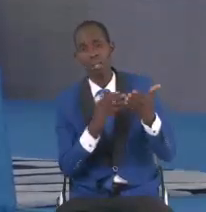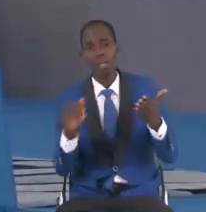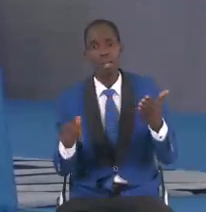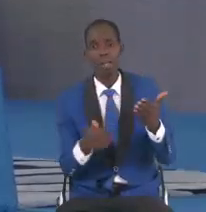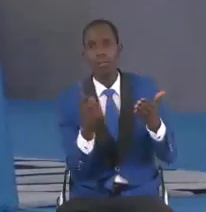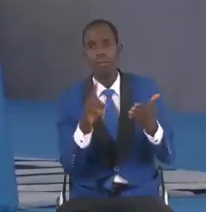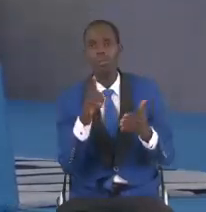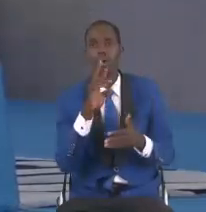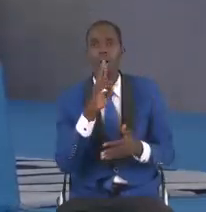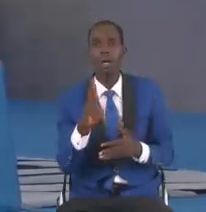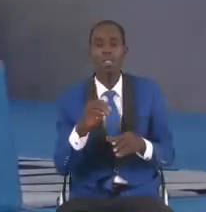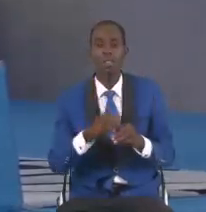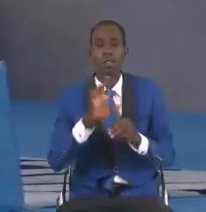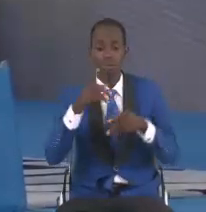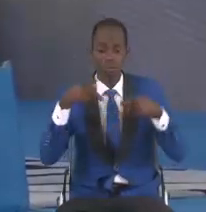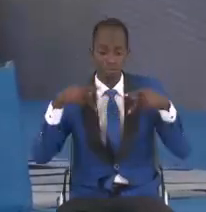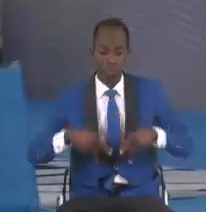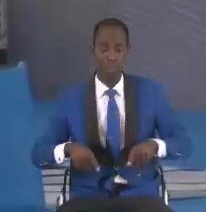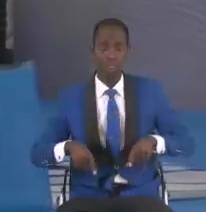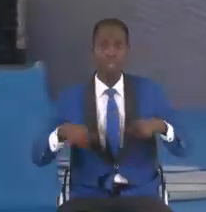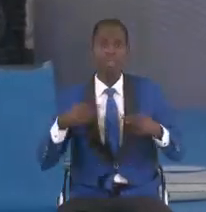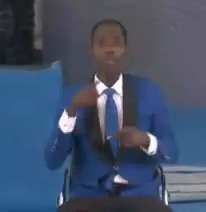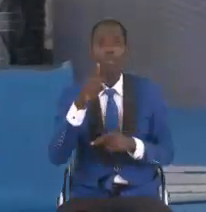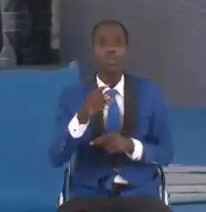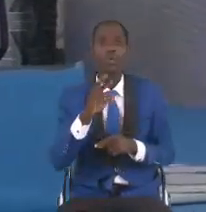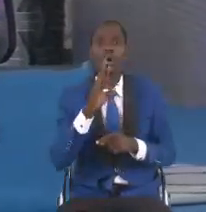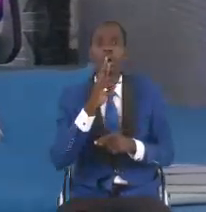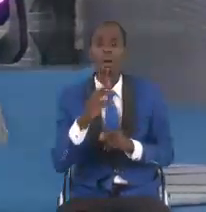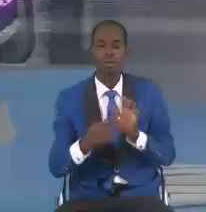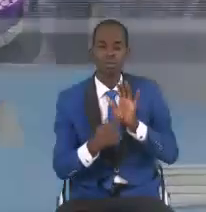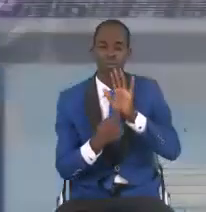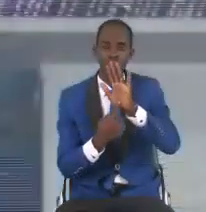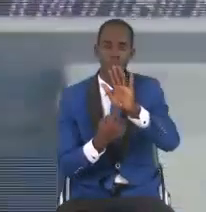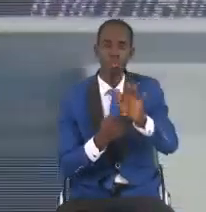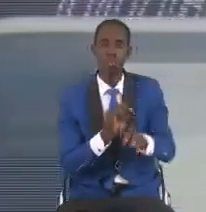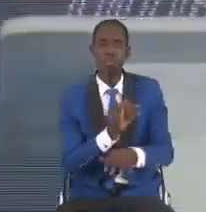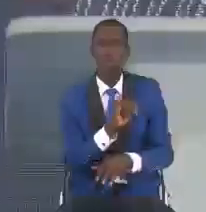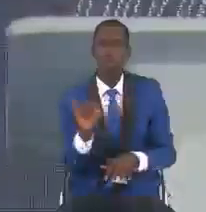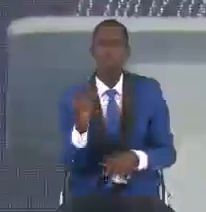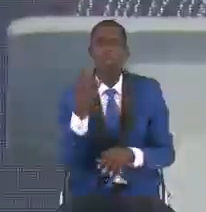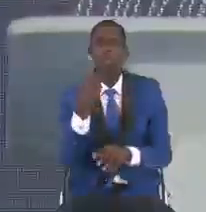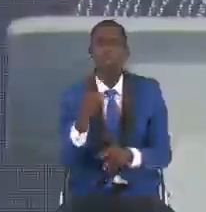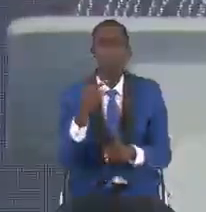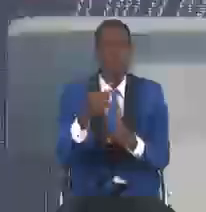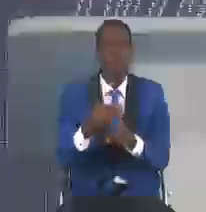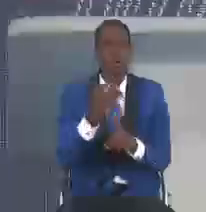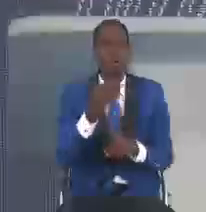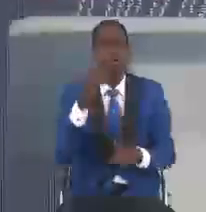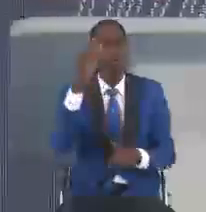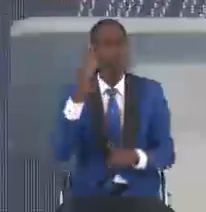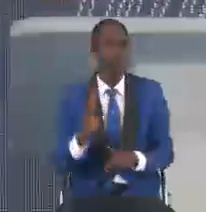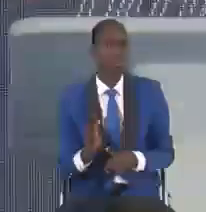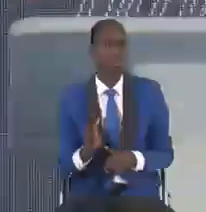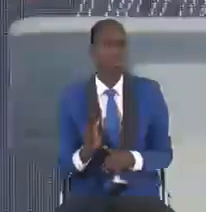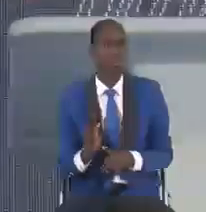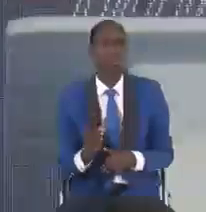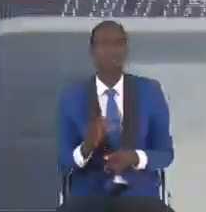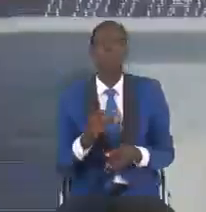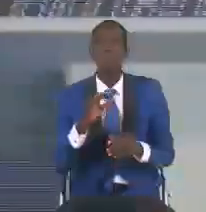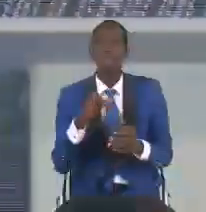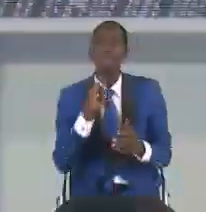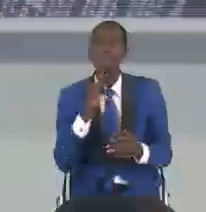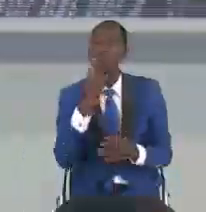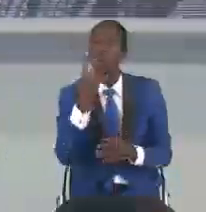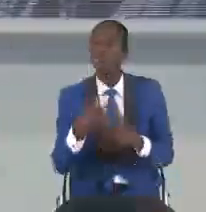your personal life, you are portraying the word of God. It's only after that you